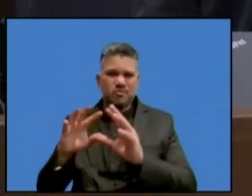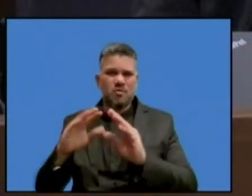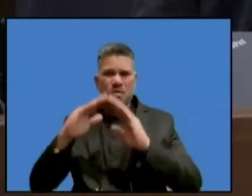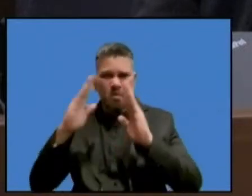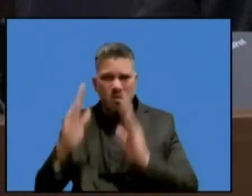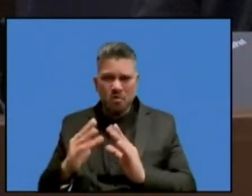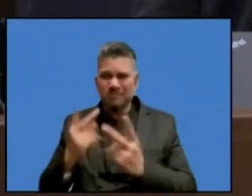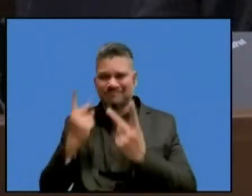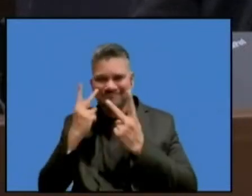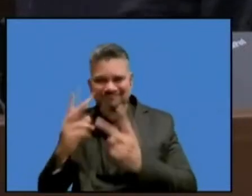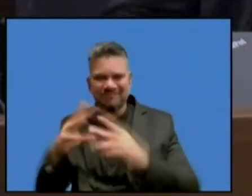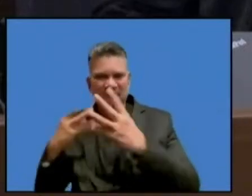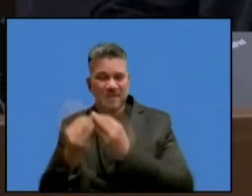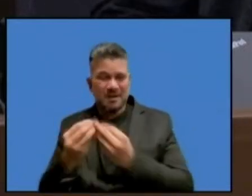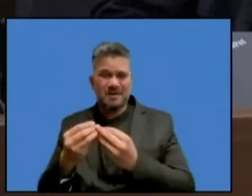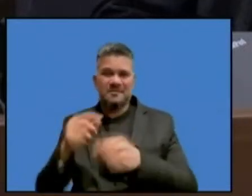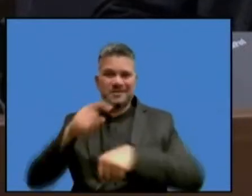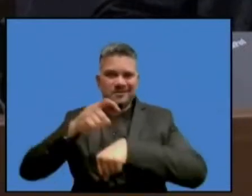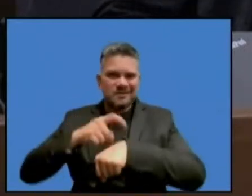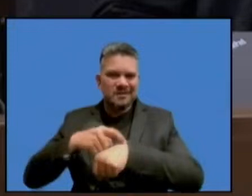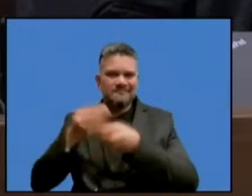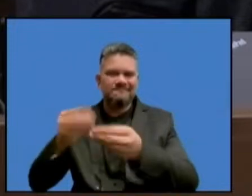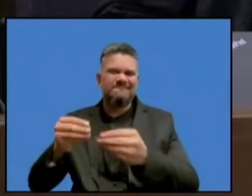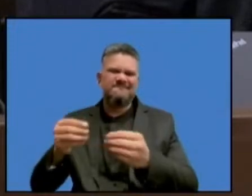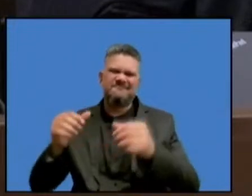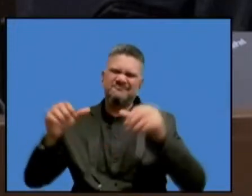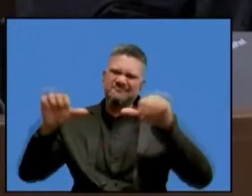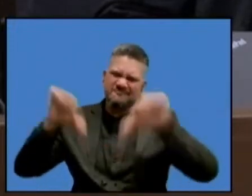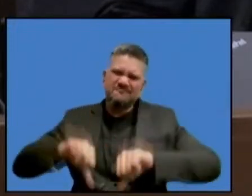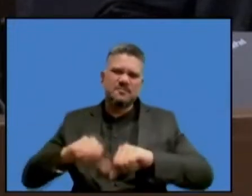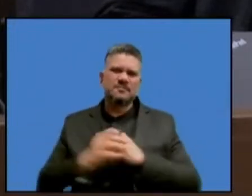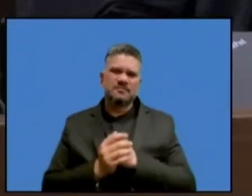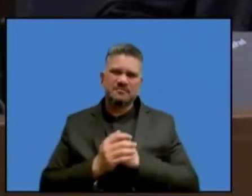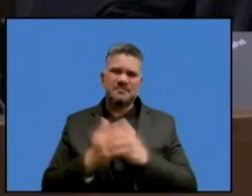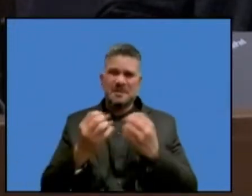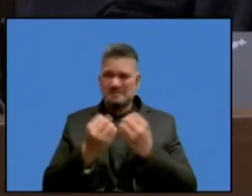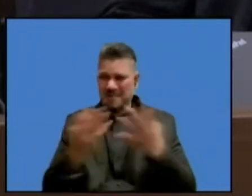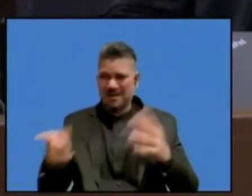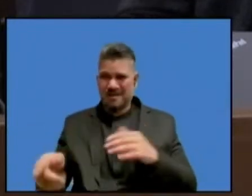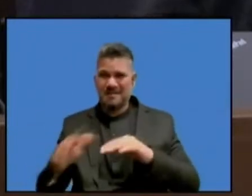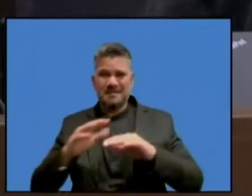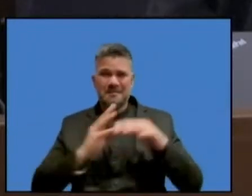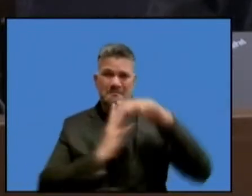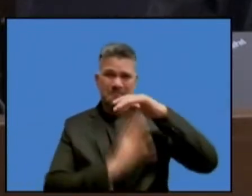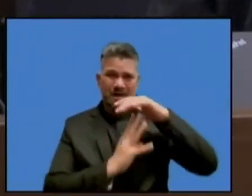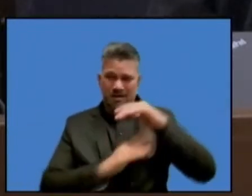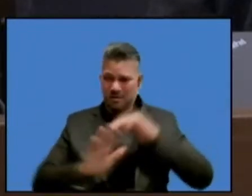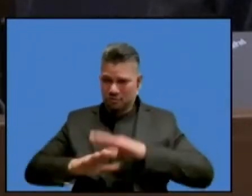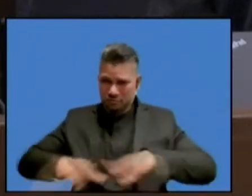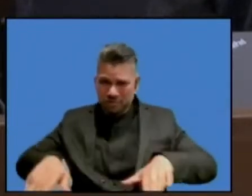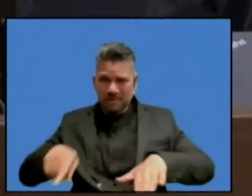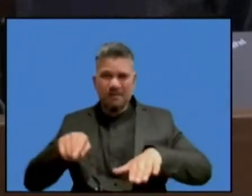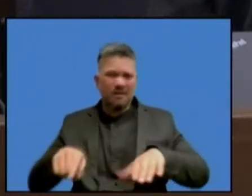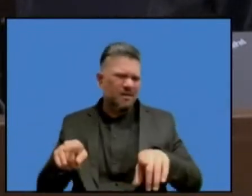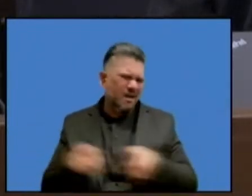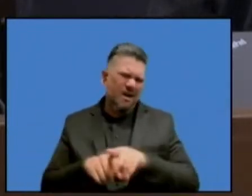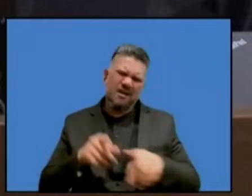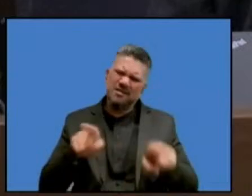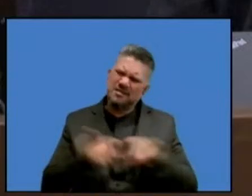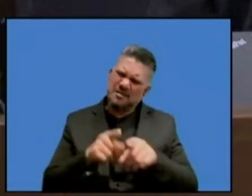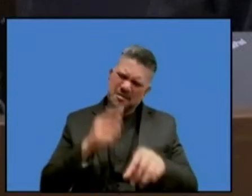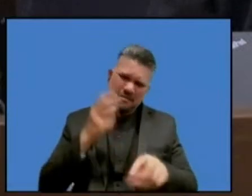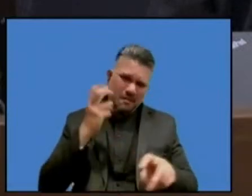high cost for the children of migrants under such programs, who are deprived of their own right to family unity, a right protected